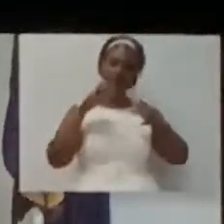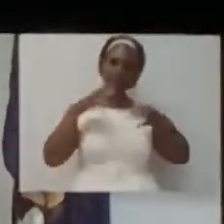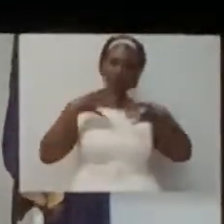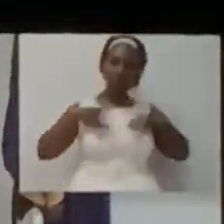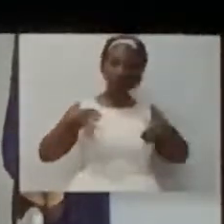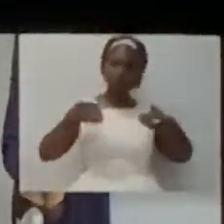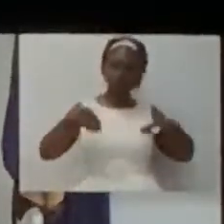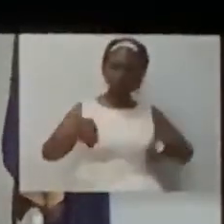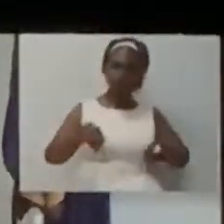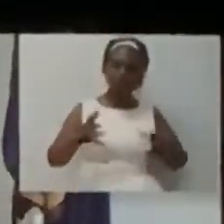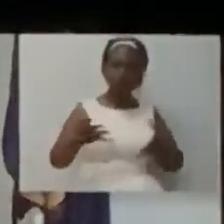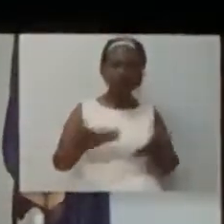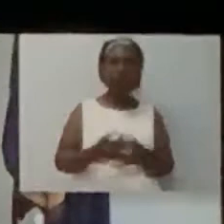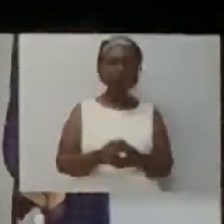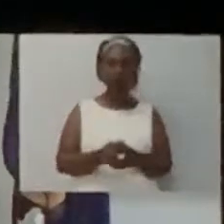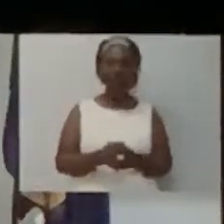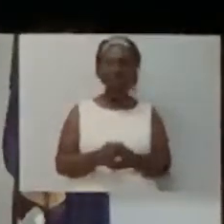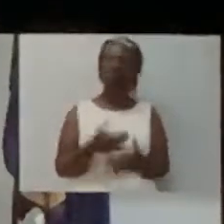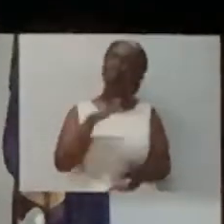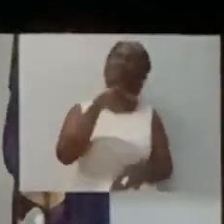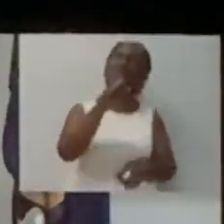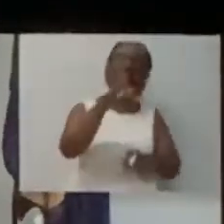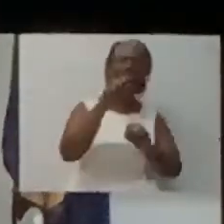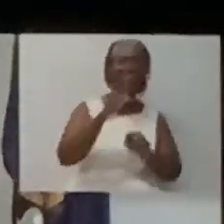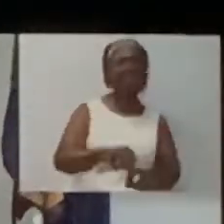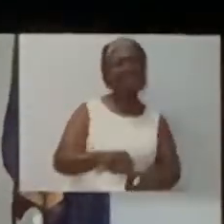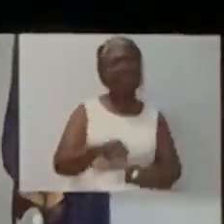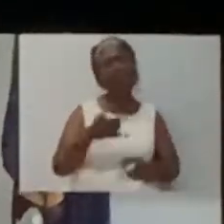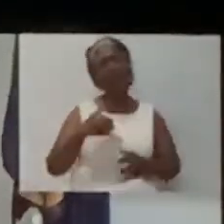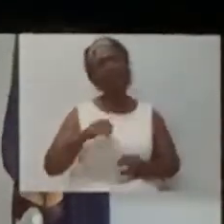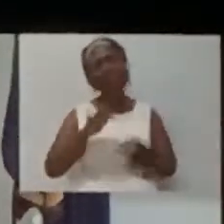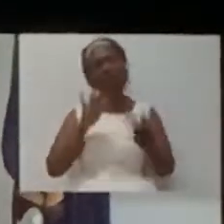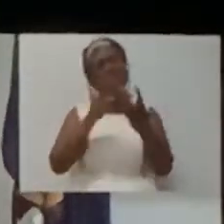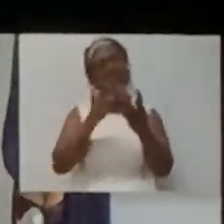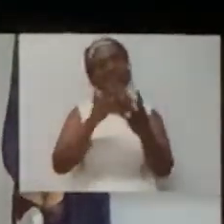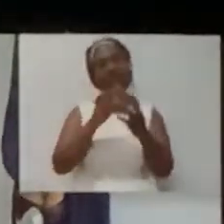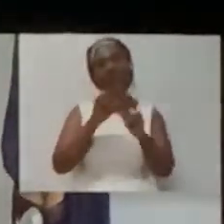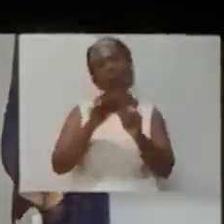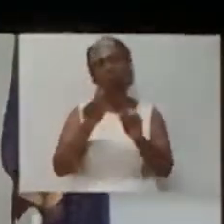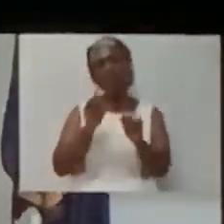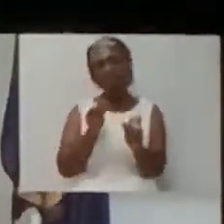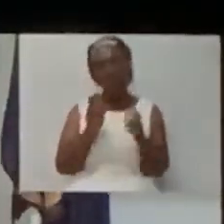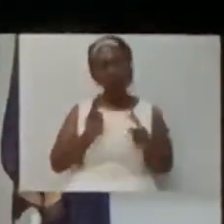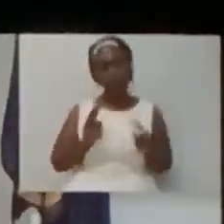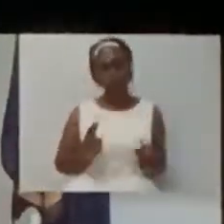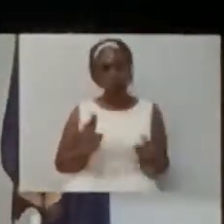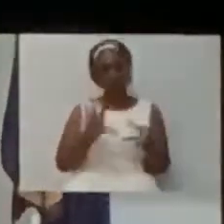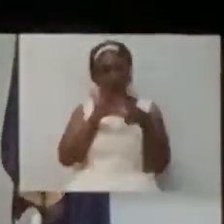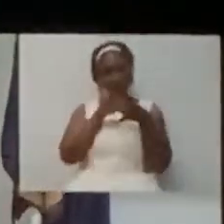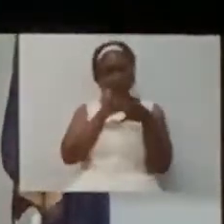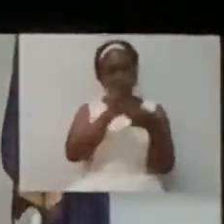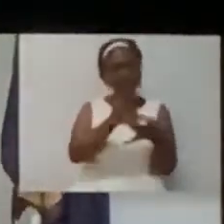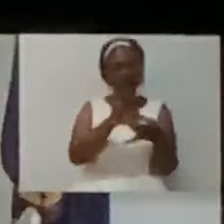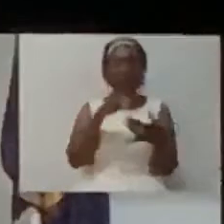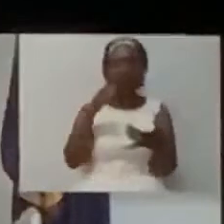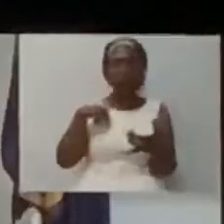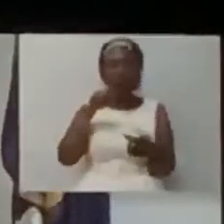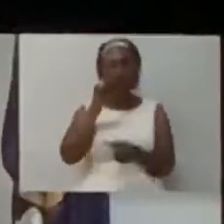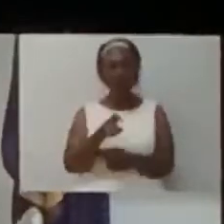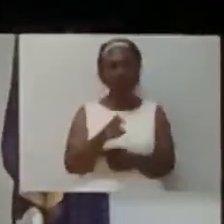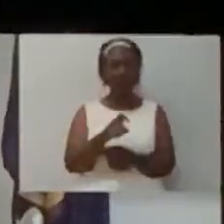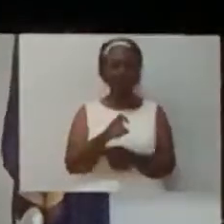on. Sure, we stay connected, but it is the human connection that we truly